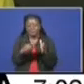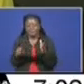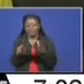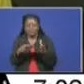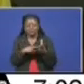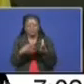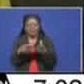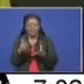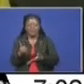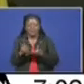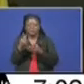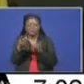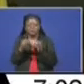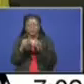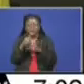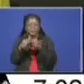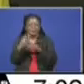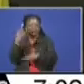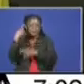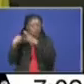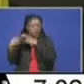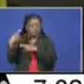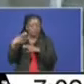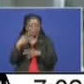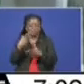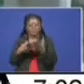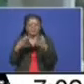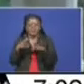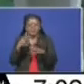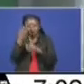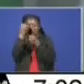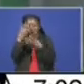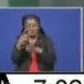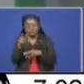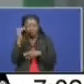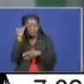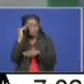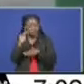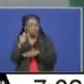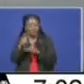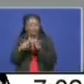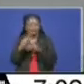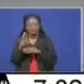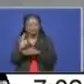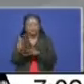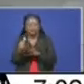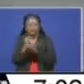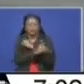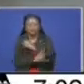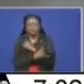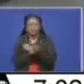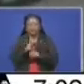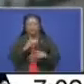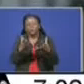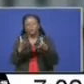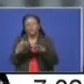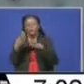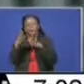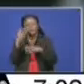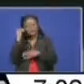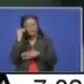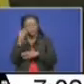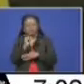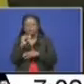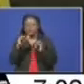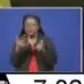helps you more about history and what's going on, the information you don't know about your own country. I want Bahamians to know that we're not just here